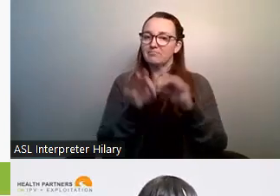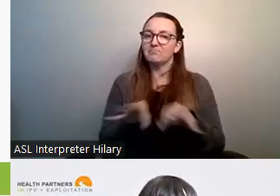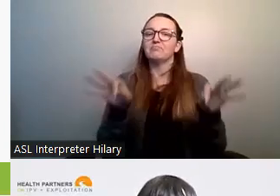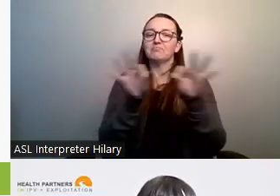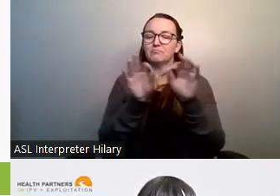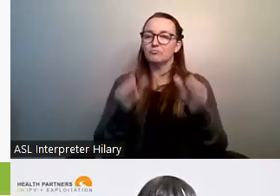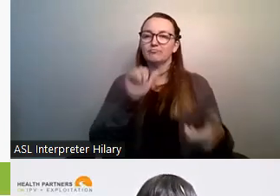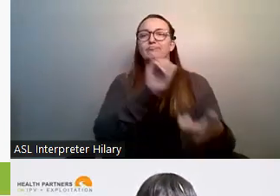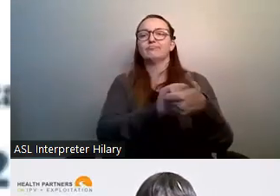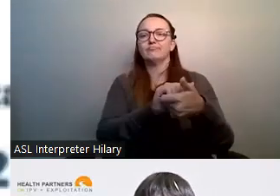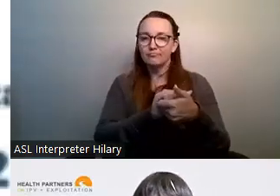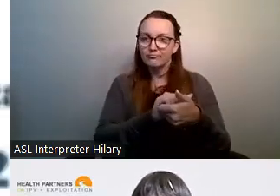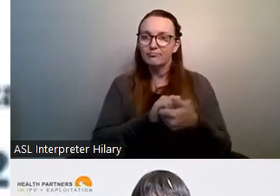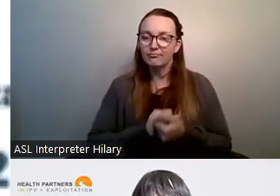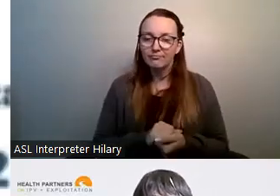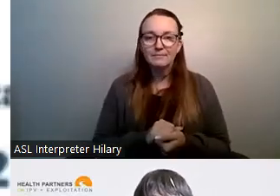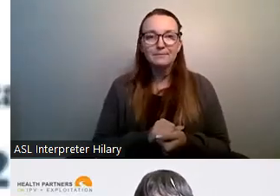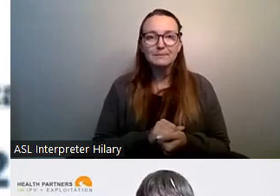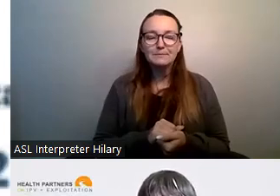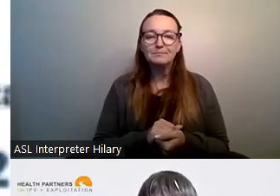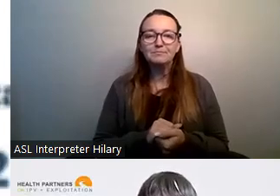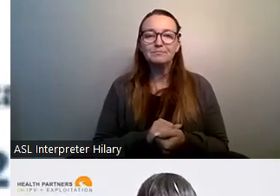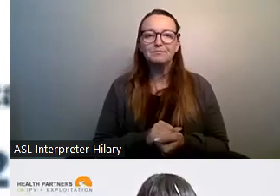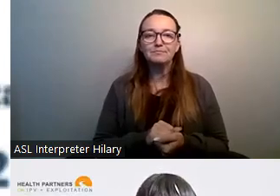organizations. Next slide, please.